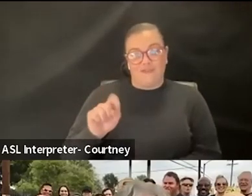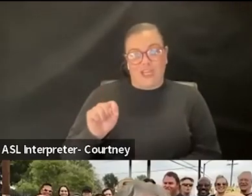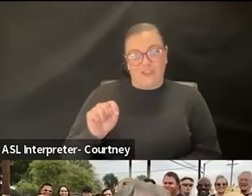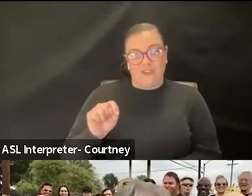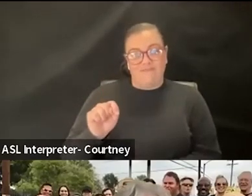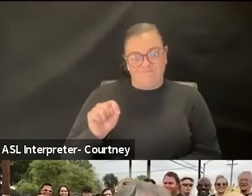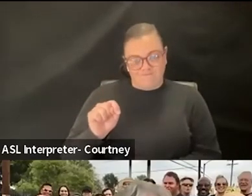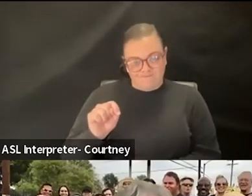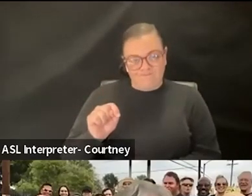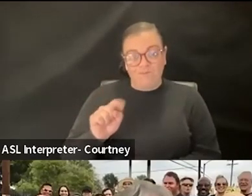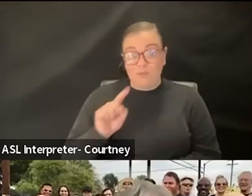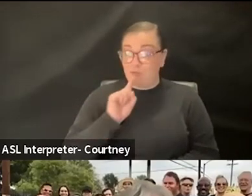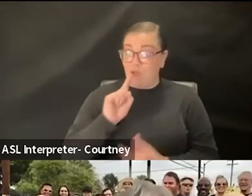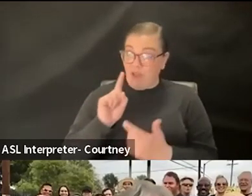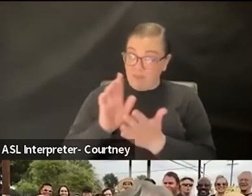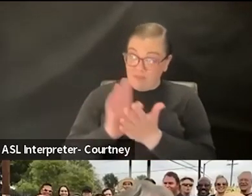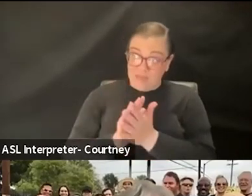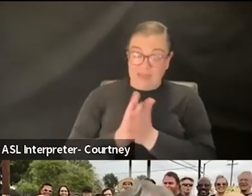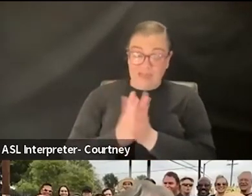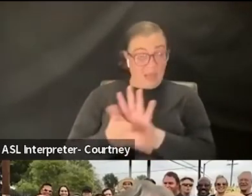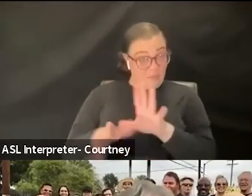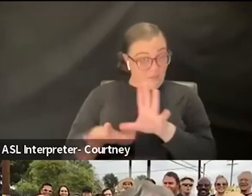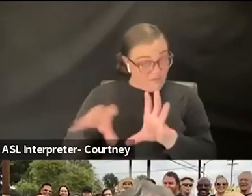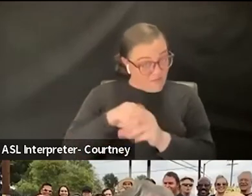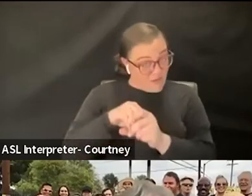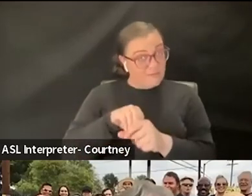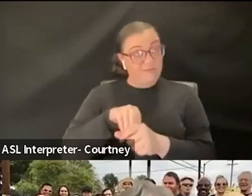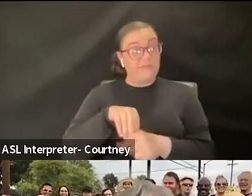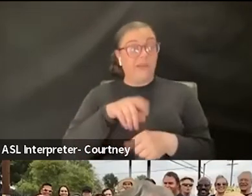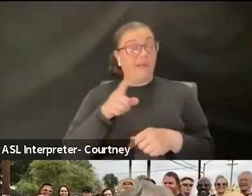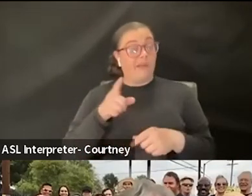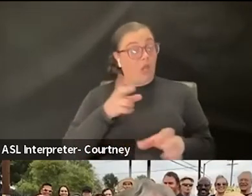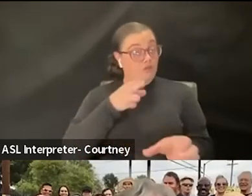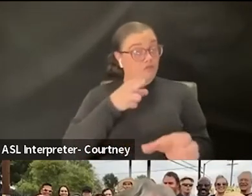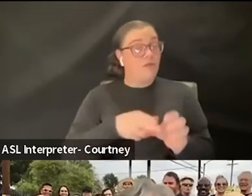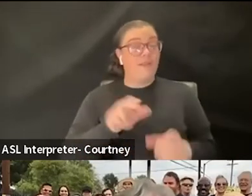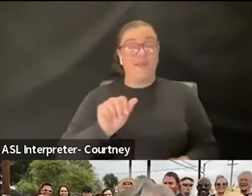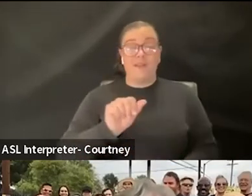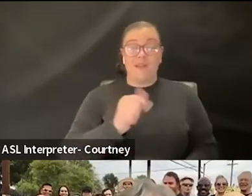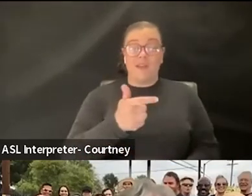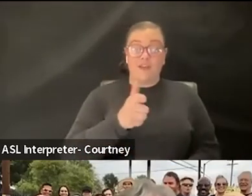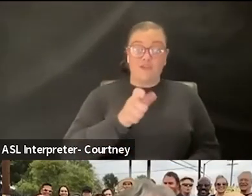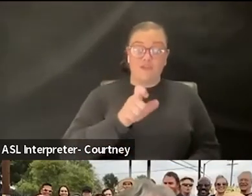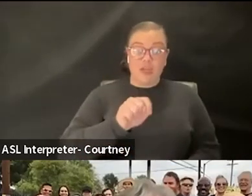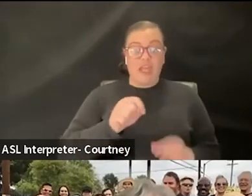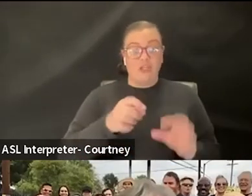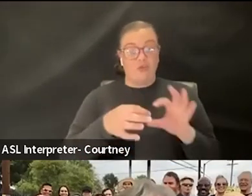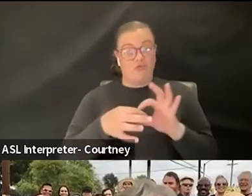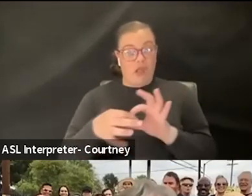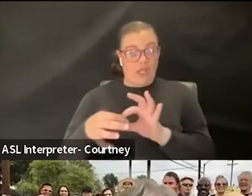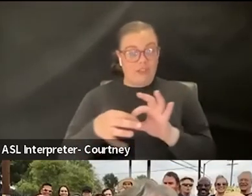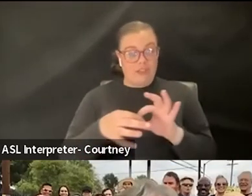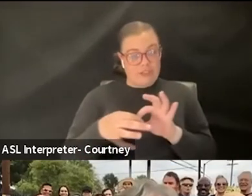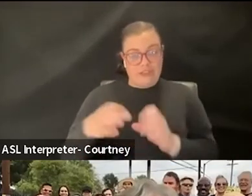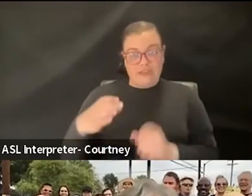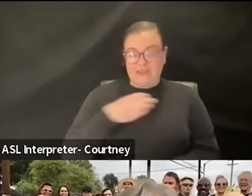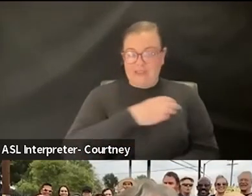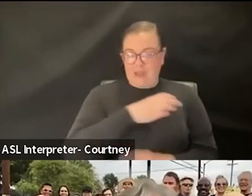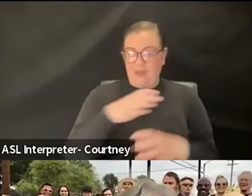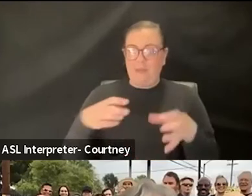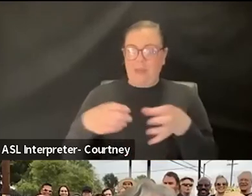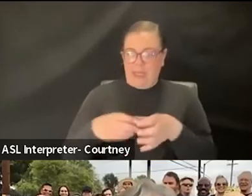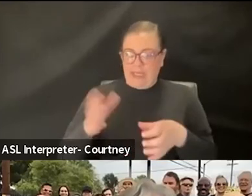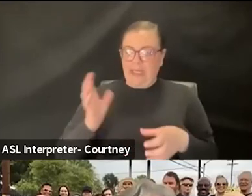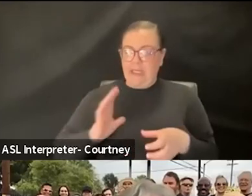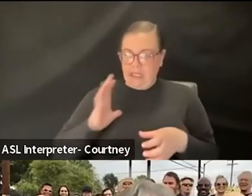relations committee at the time. And you realize that you participate and then you